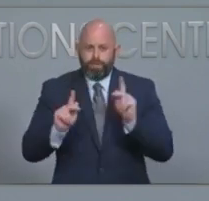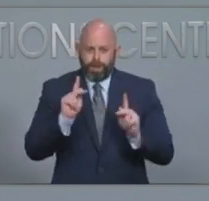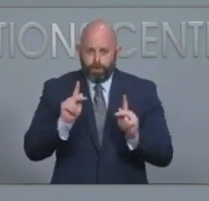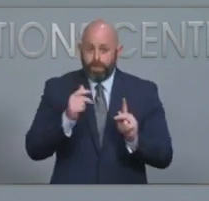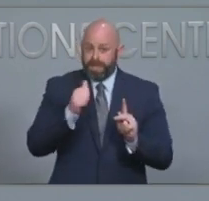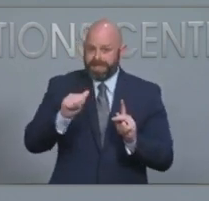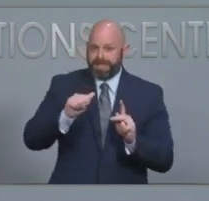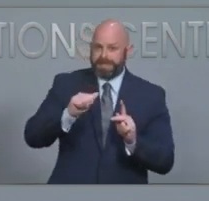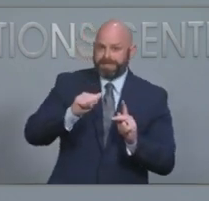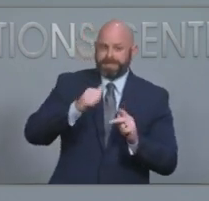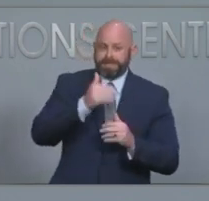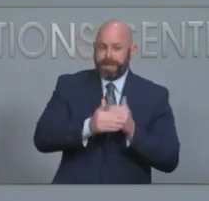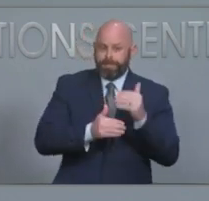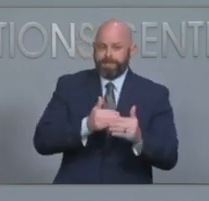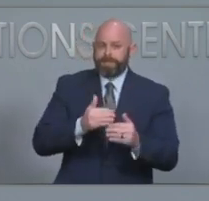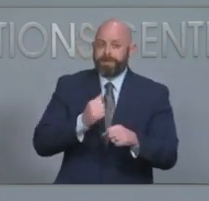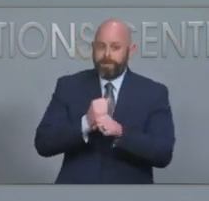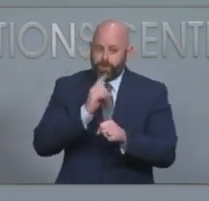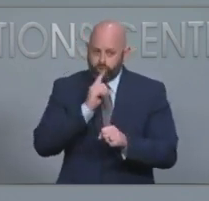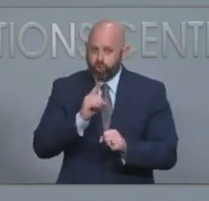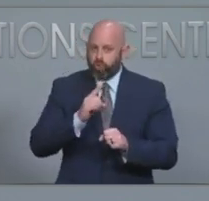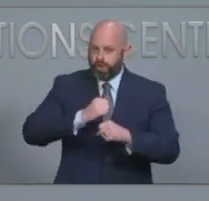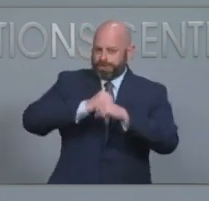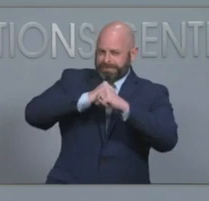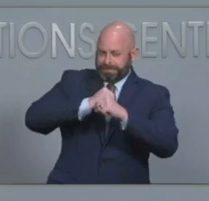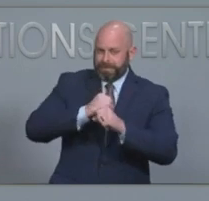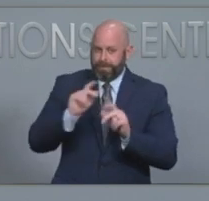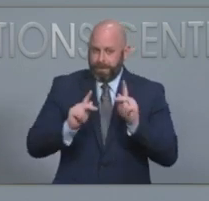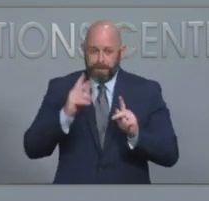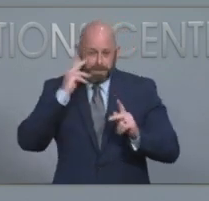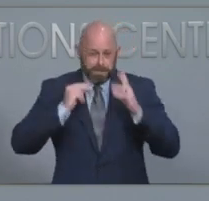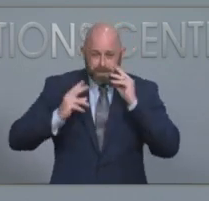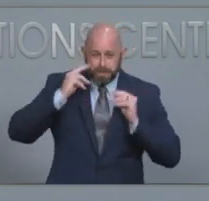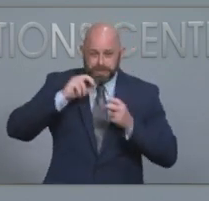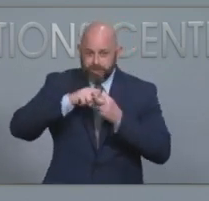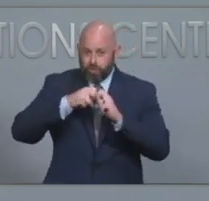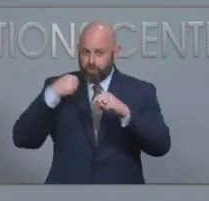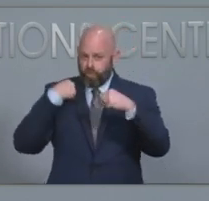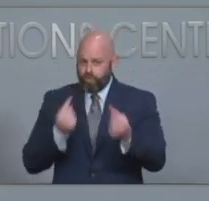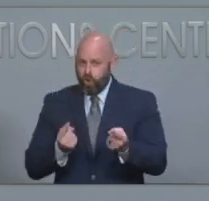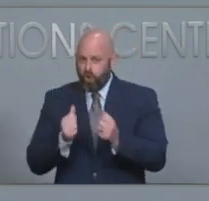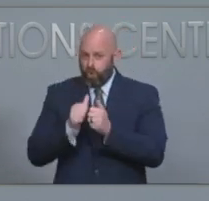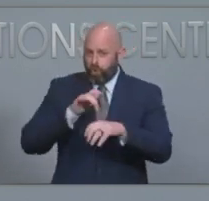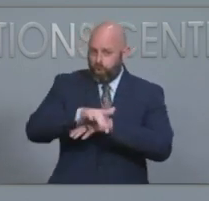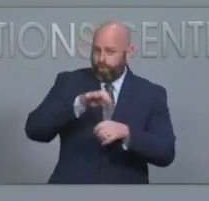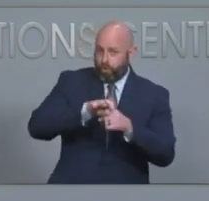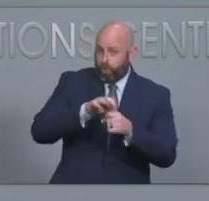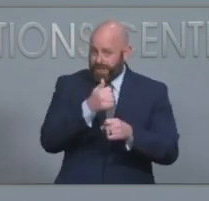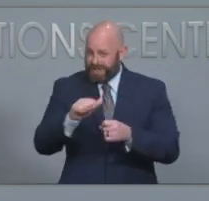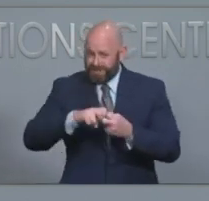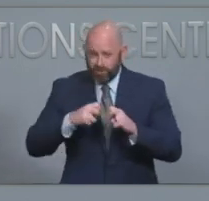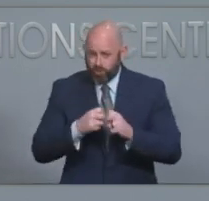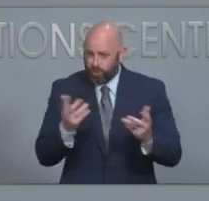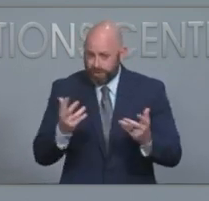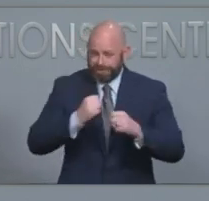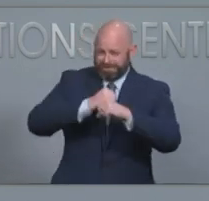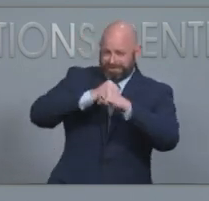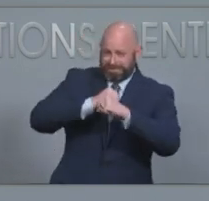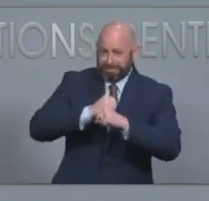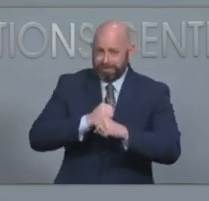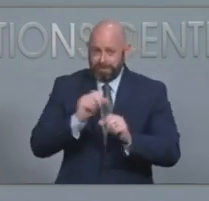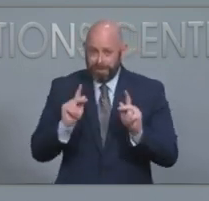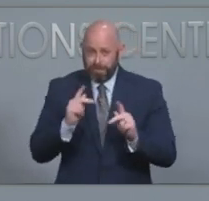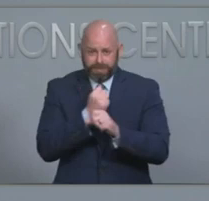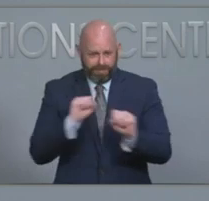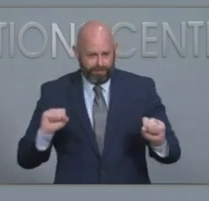that elections are secure, or have there been any issues that you know of so far with the early voting? Okay. So the